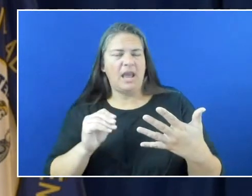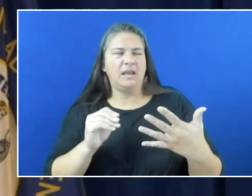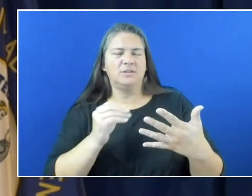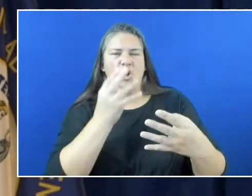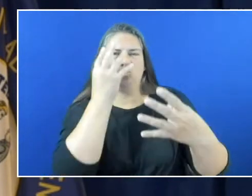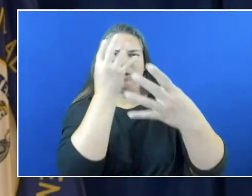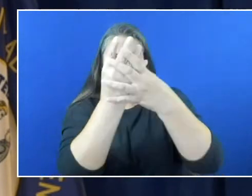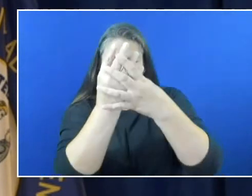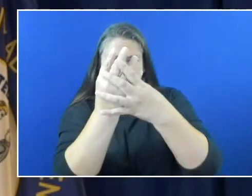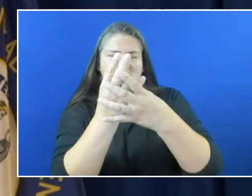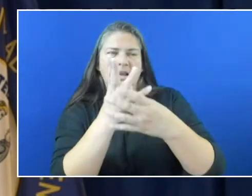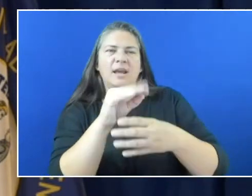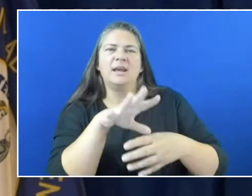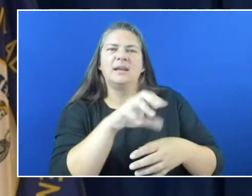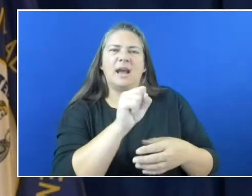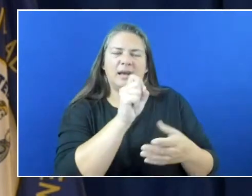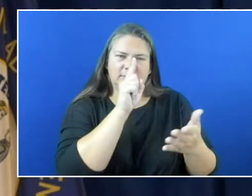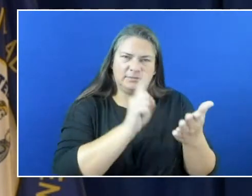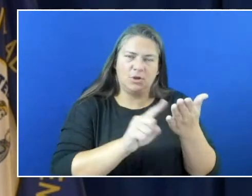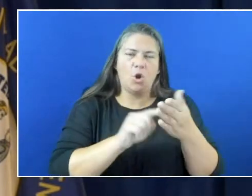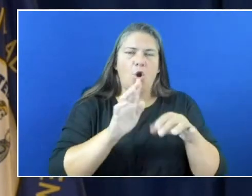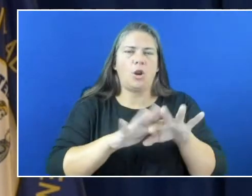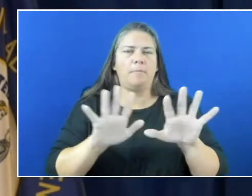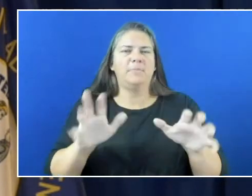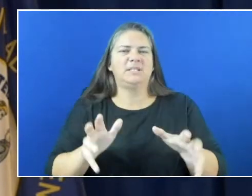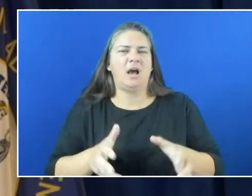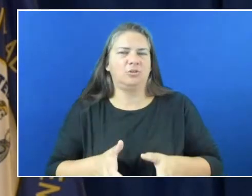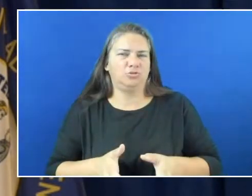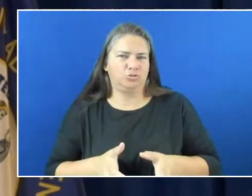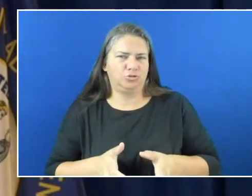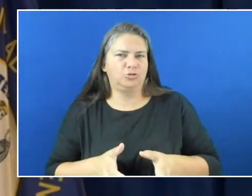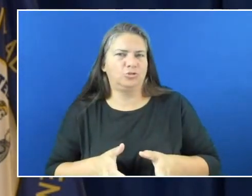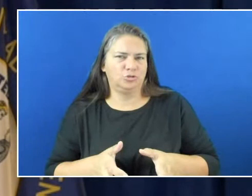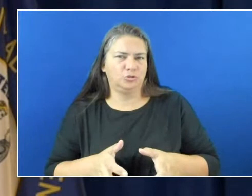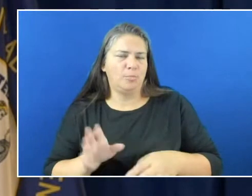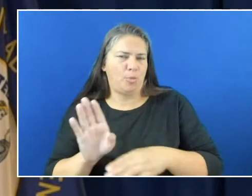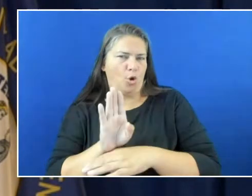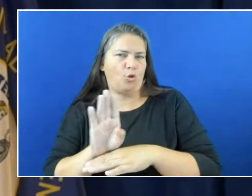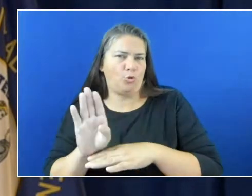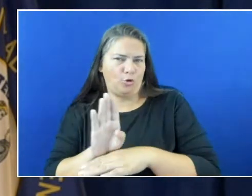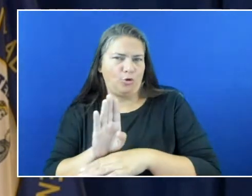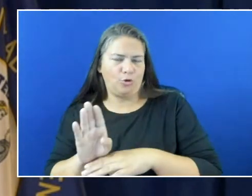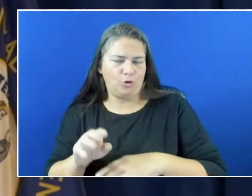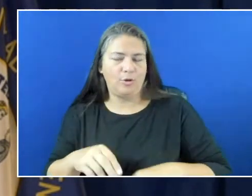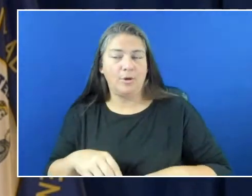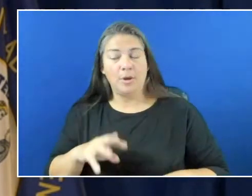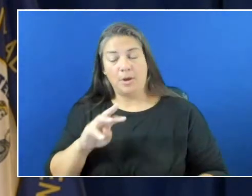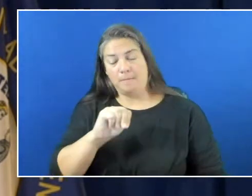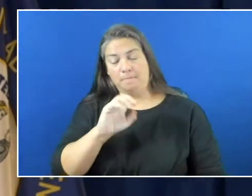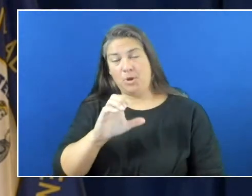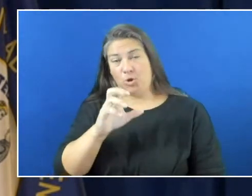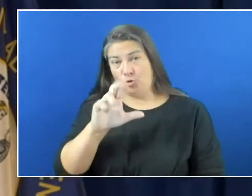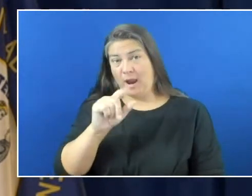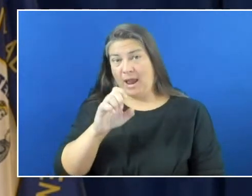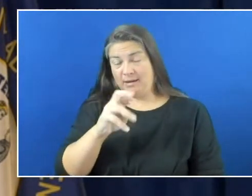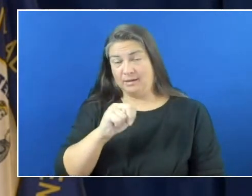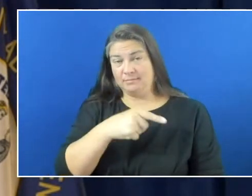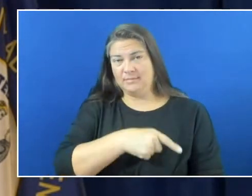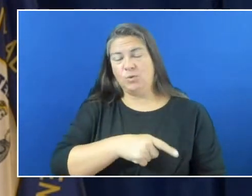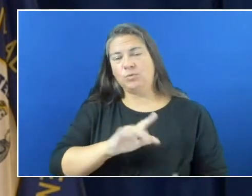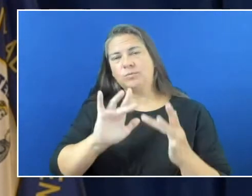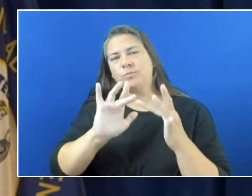on an illicit massage parlor. The McCracken County detail was an internet crimes against children